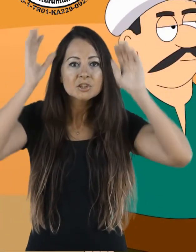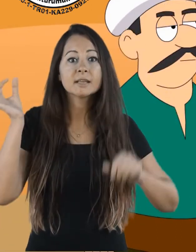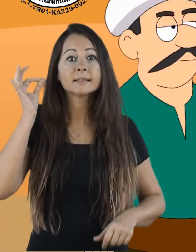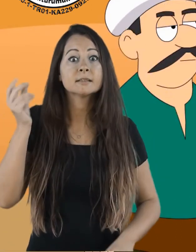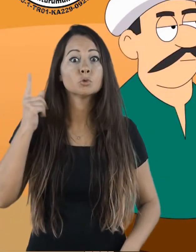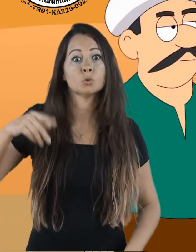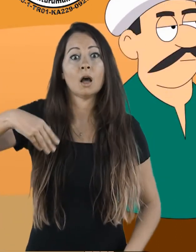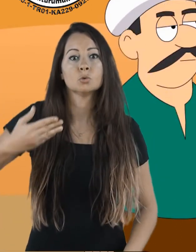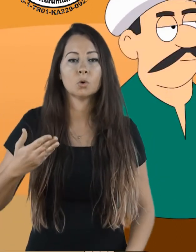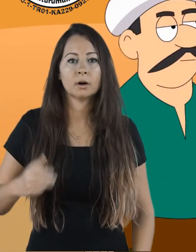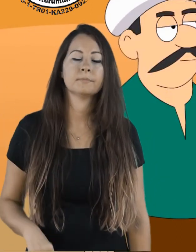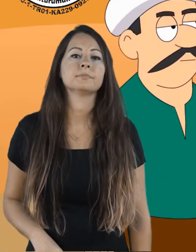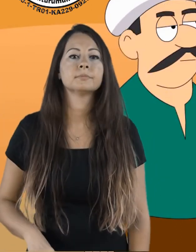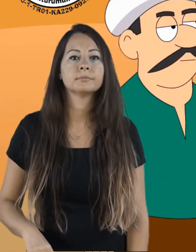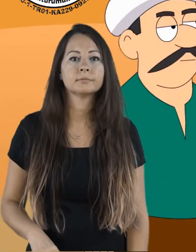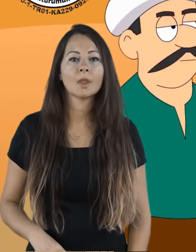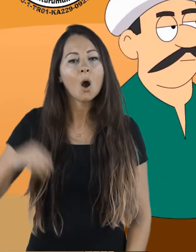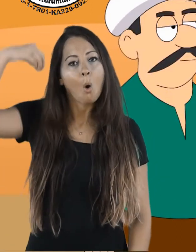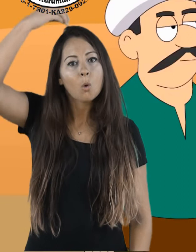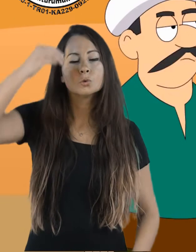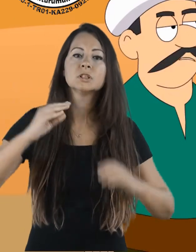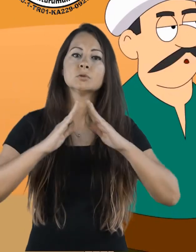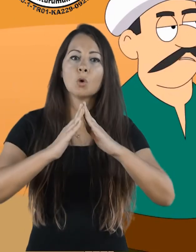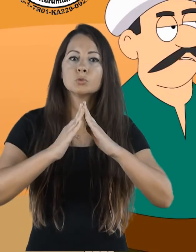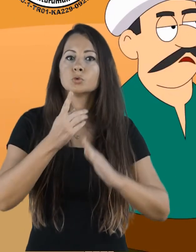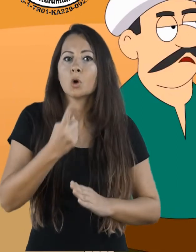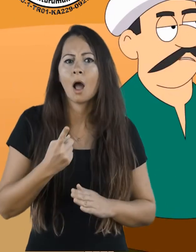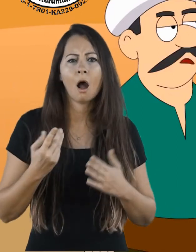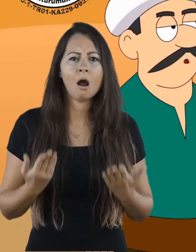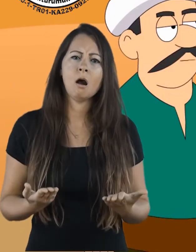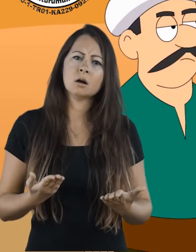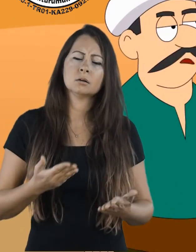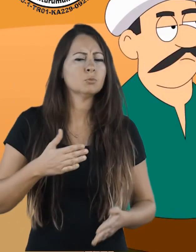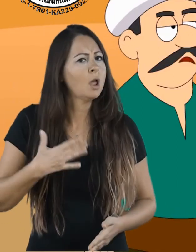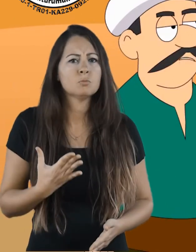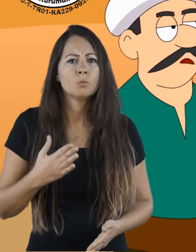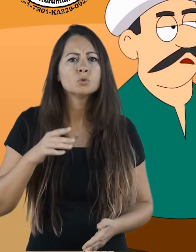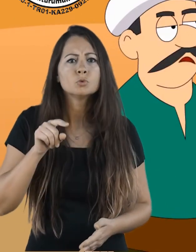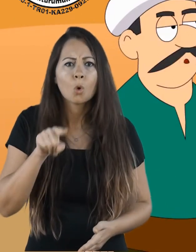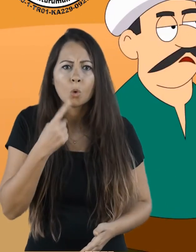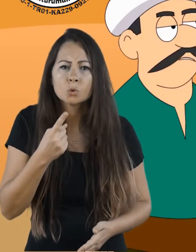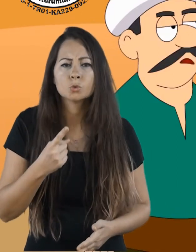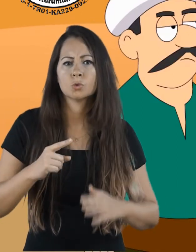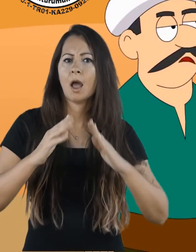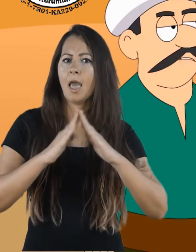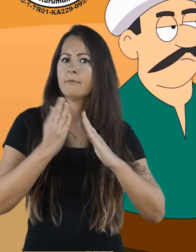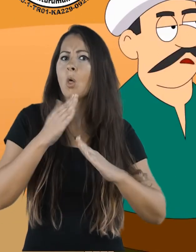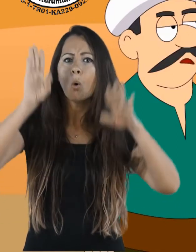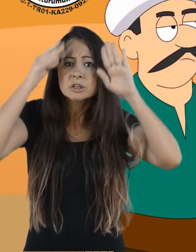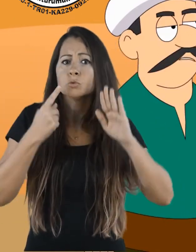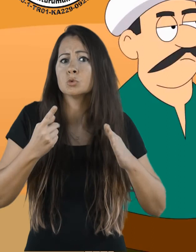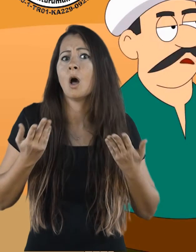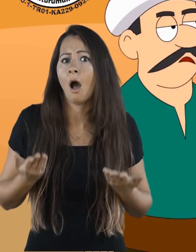Just after hearing the donkey's voice, Hoca's neighbor said... It is unacceptable. You are saying the donkey is not at home,